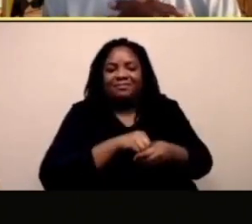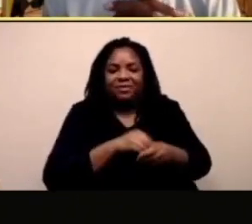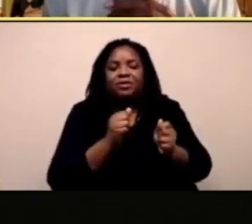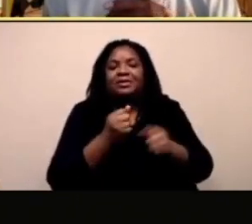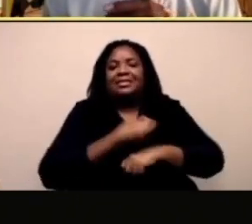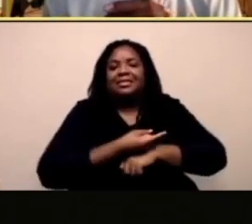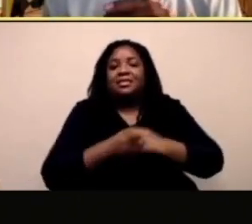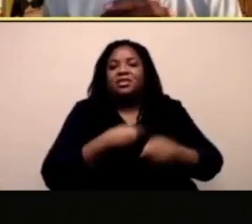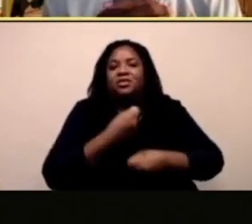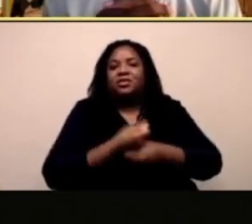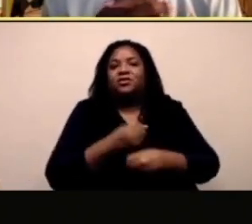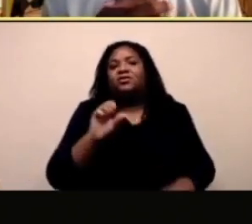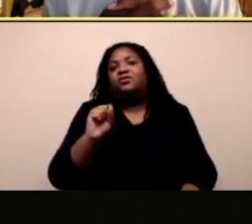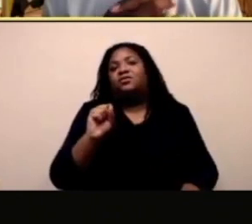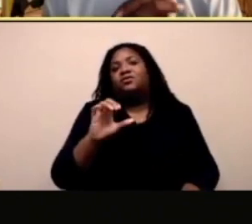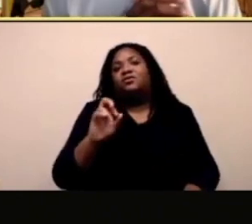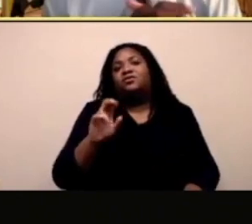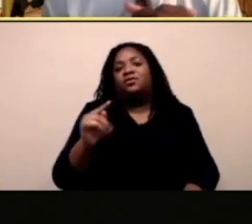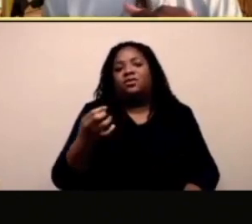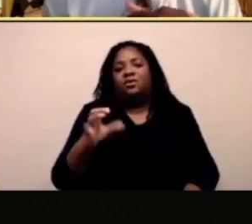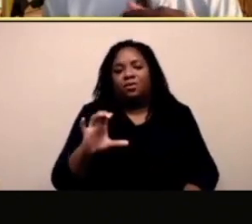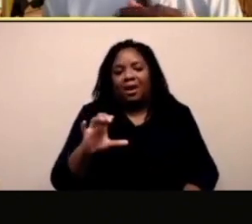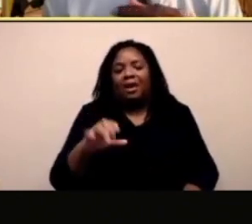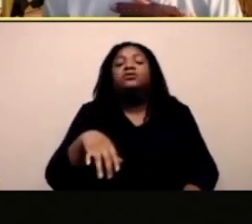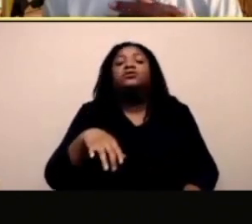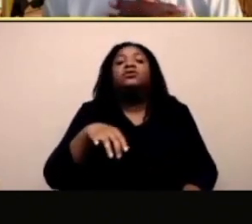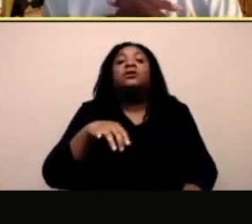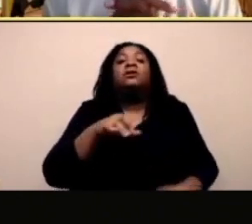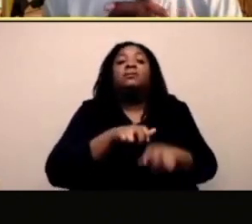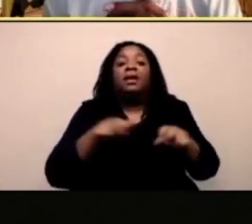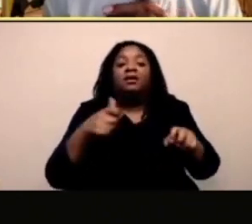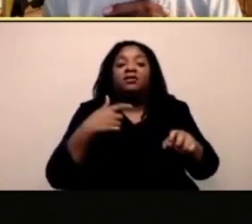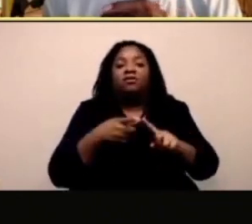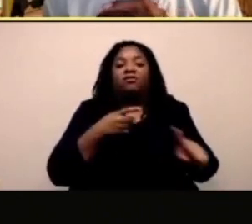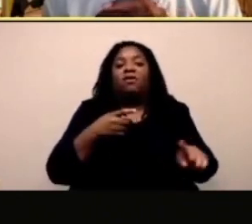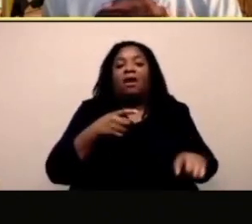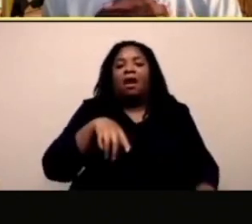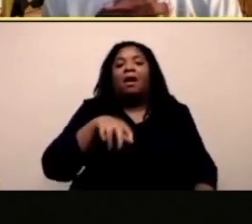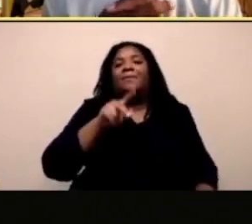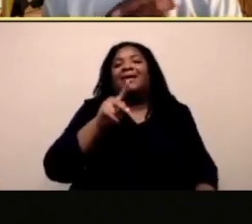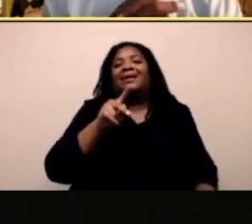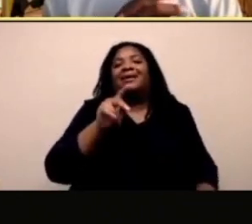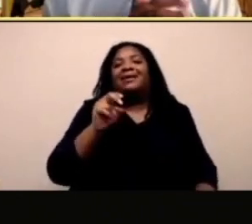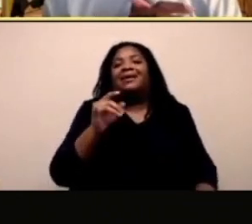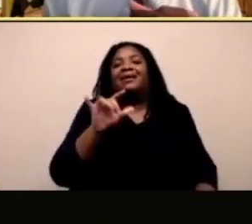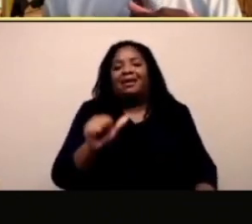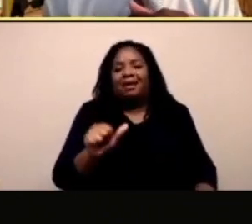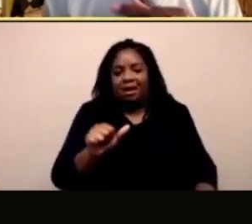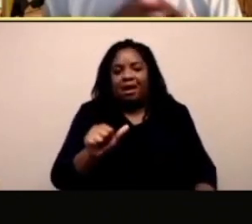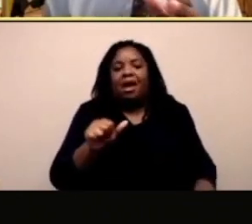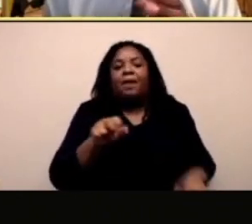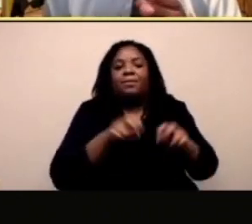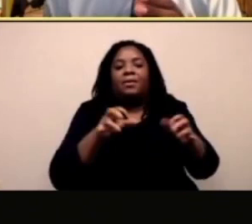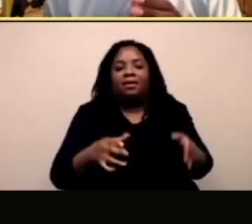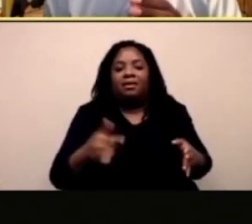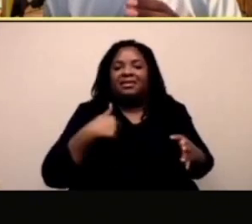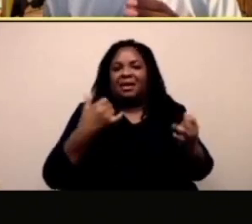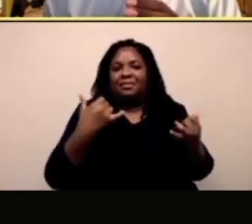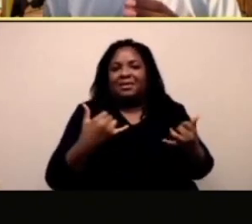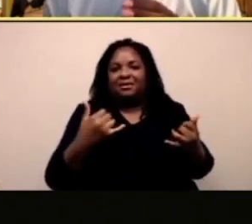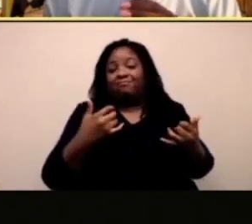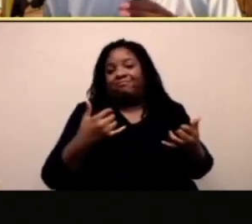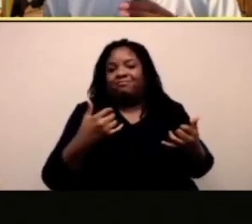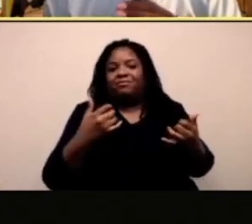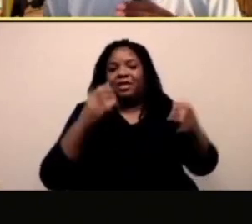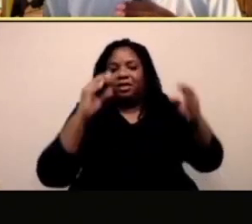conference from Nairobi, Kenya, as a panelist. My name is Jean-Marie Ishimwe. I am a Scratch teacher